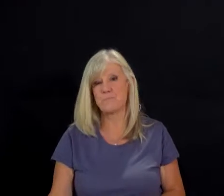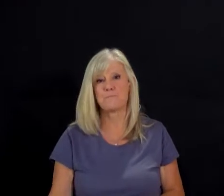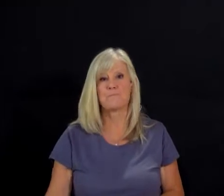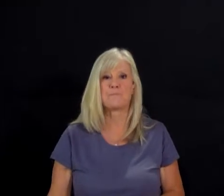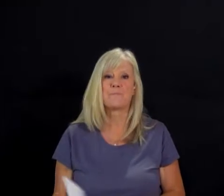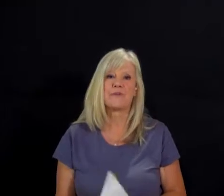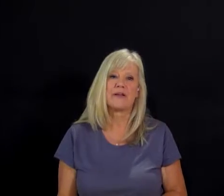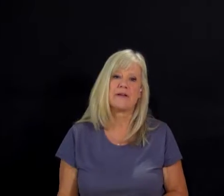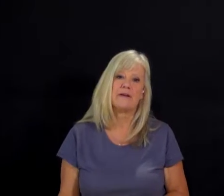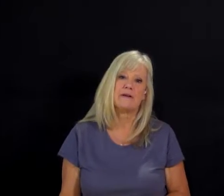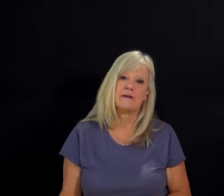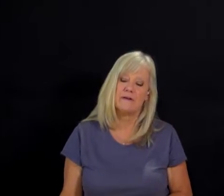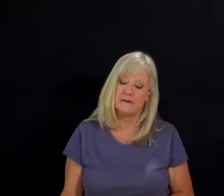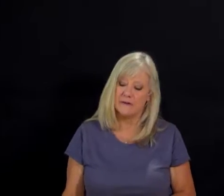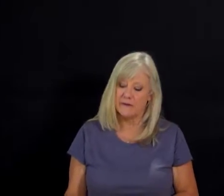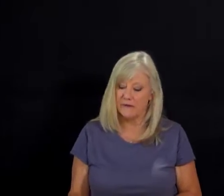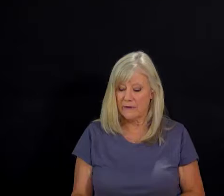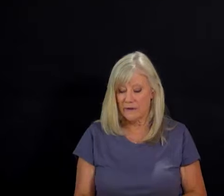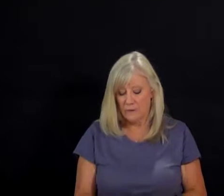Let us pray.